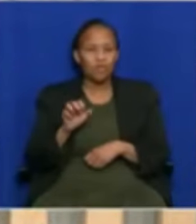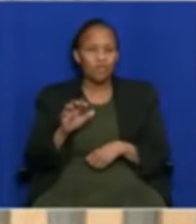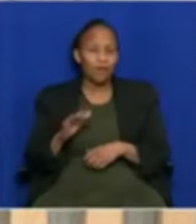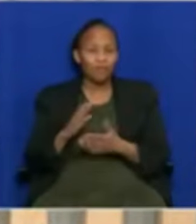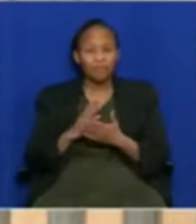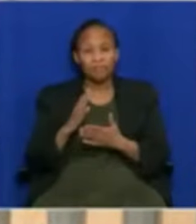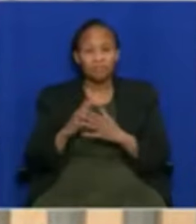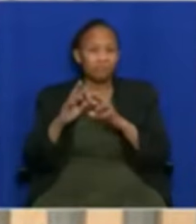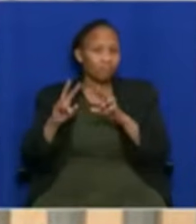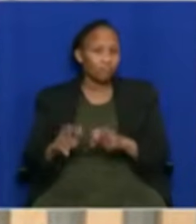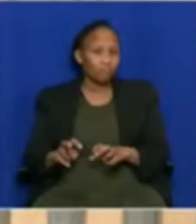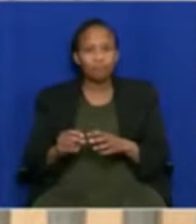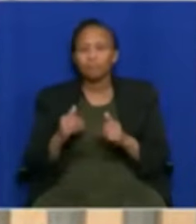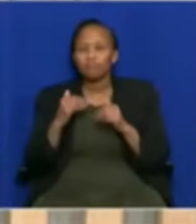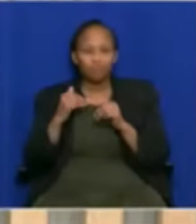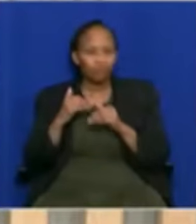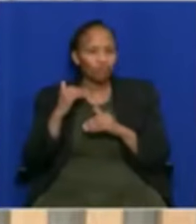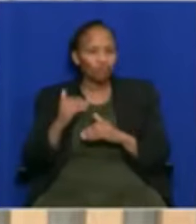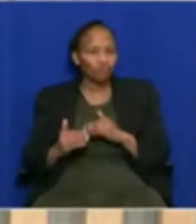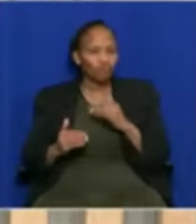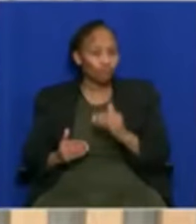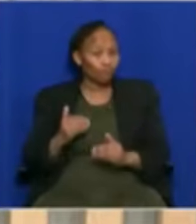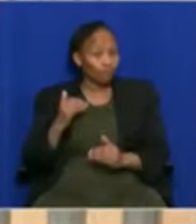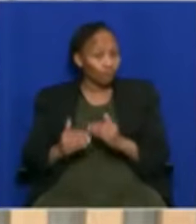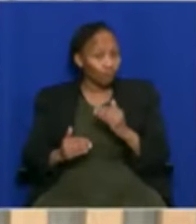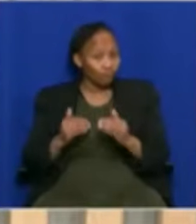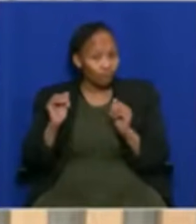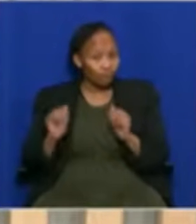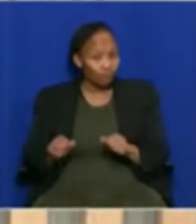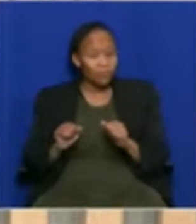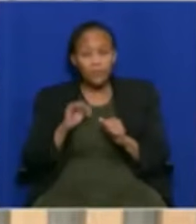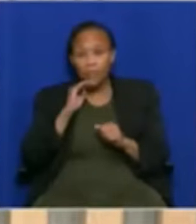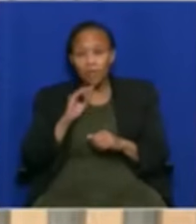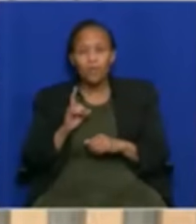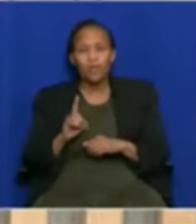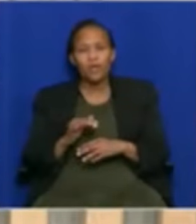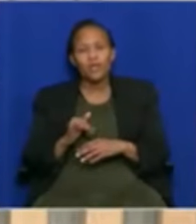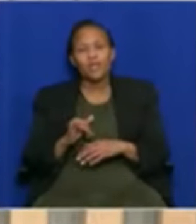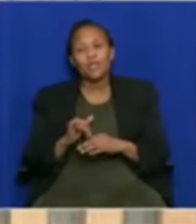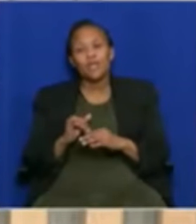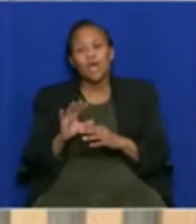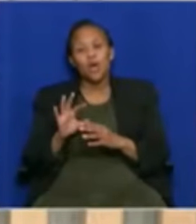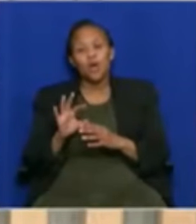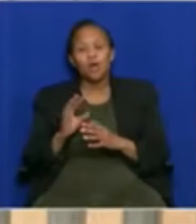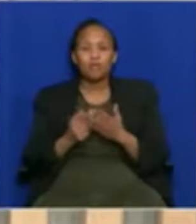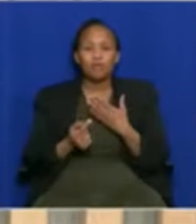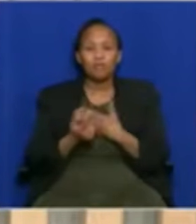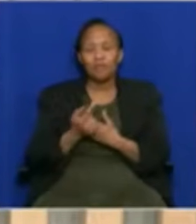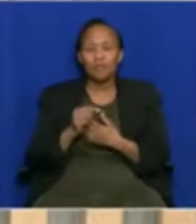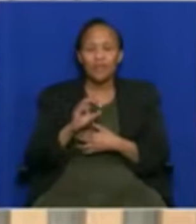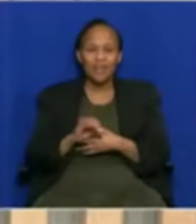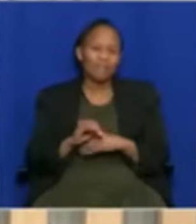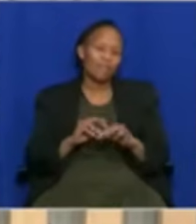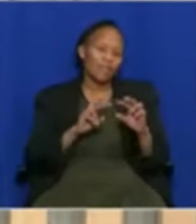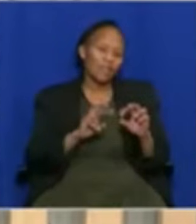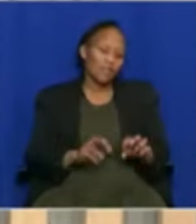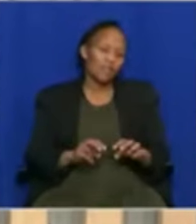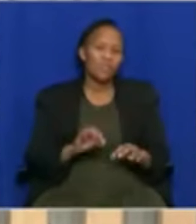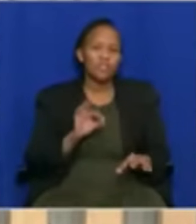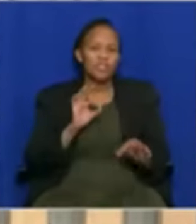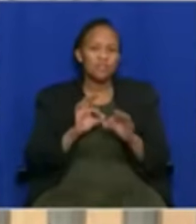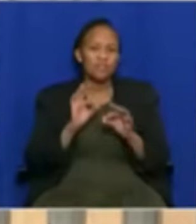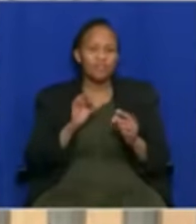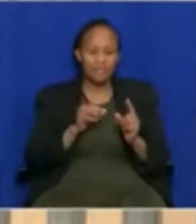ongoing that led into the investigation of these particular individuals insofar as their